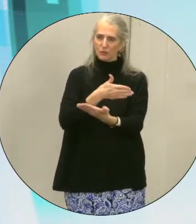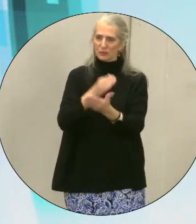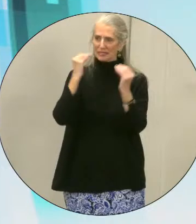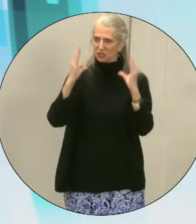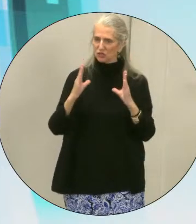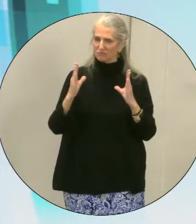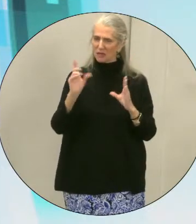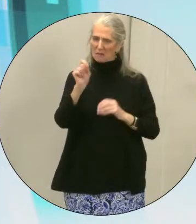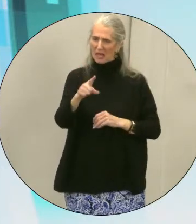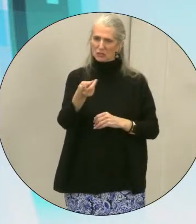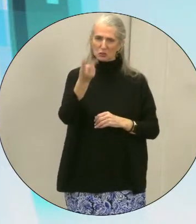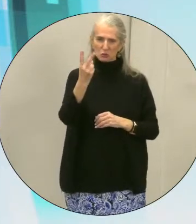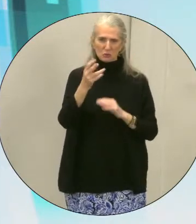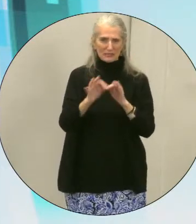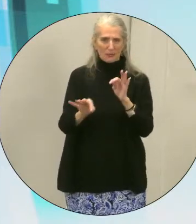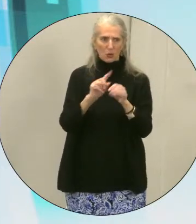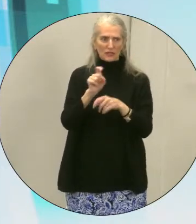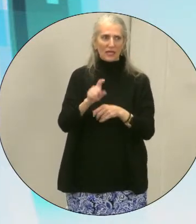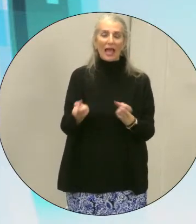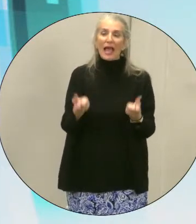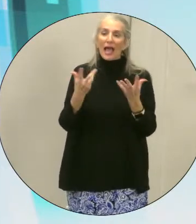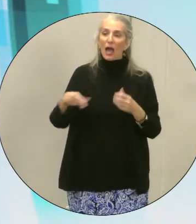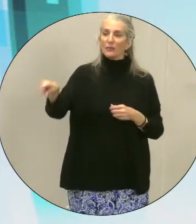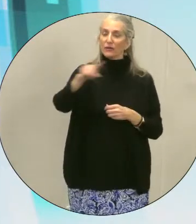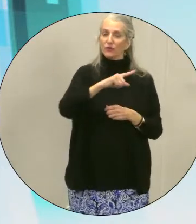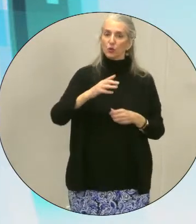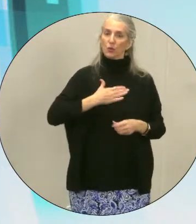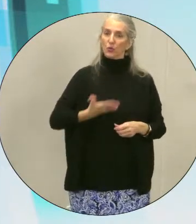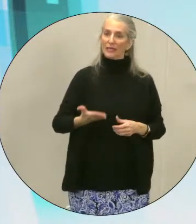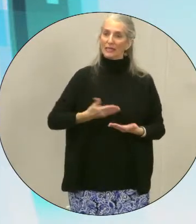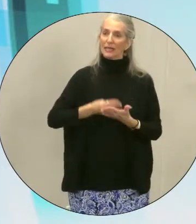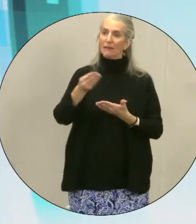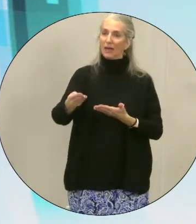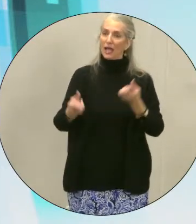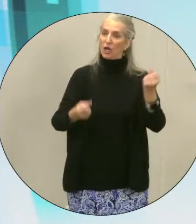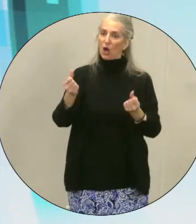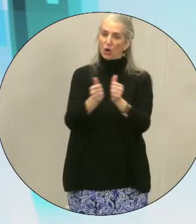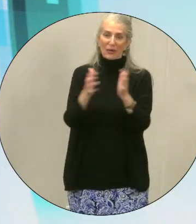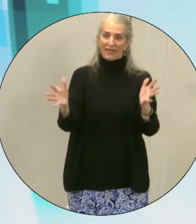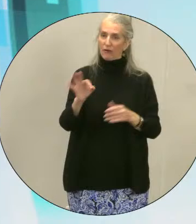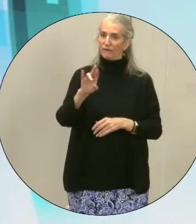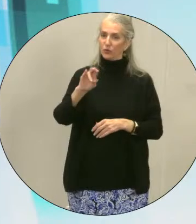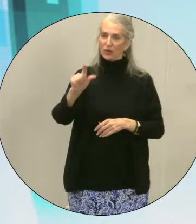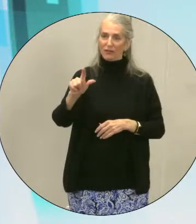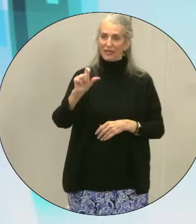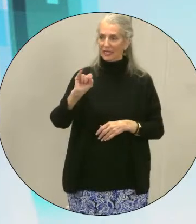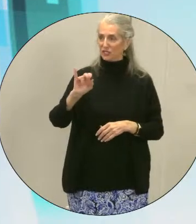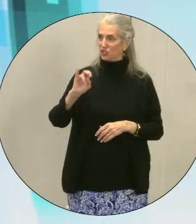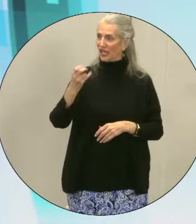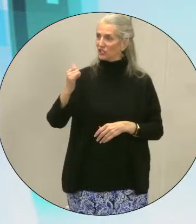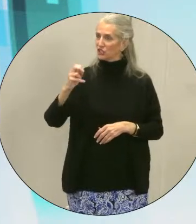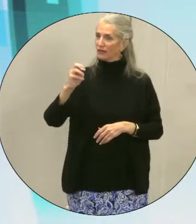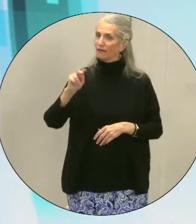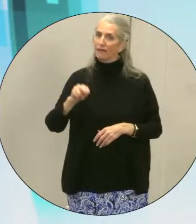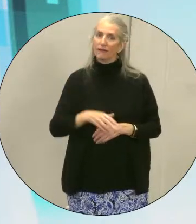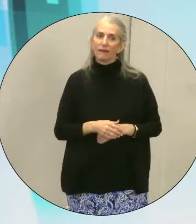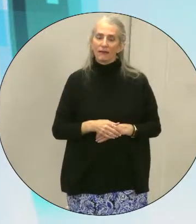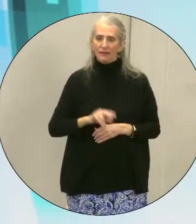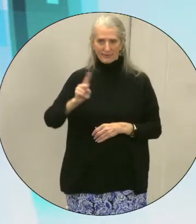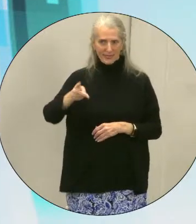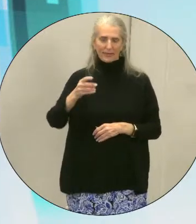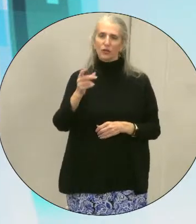simple questions. First, how many of you would willingly buy a car with no fuel injection? Second, who here has been hurt